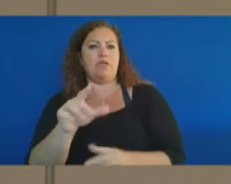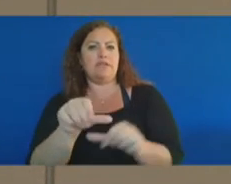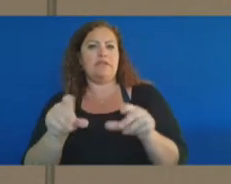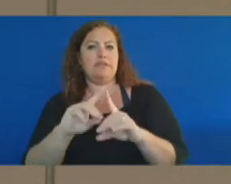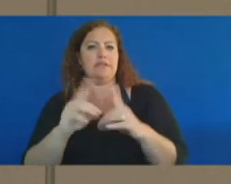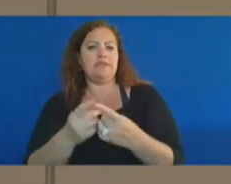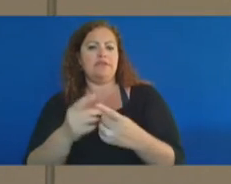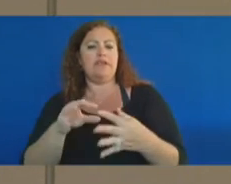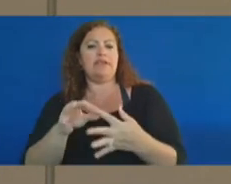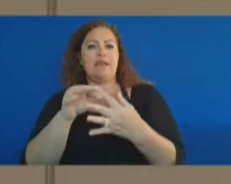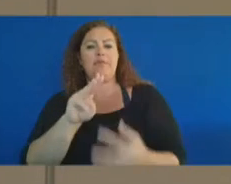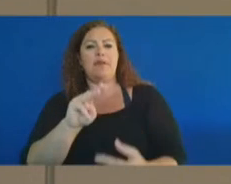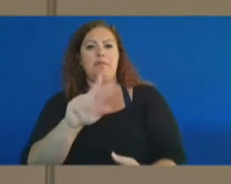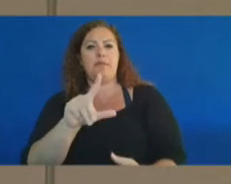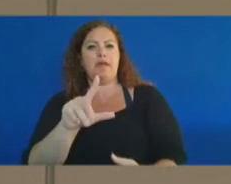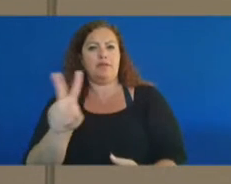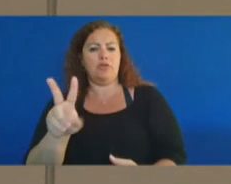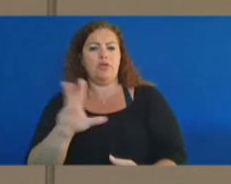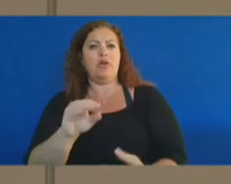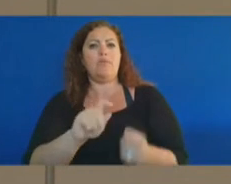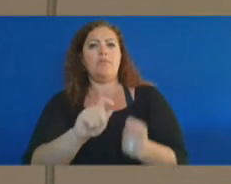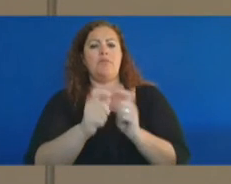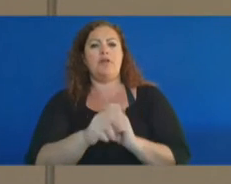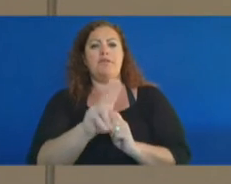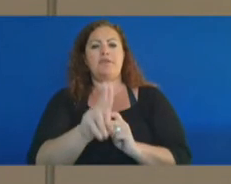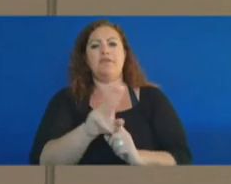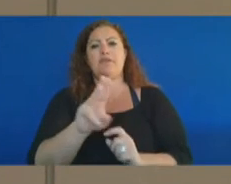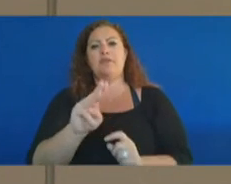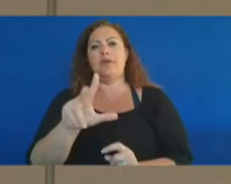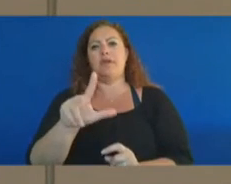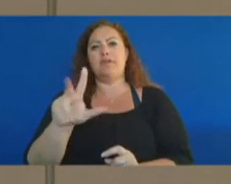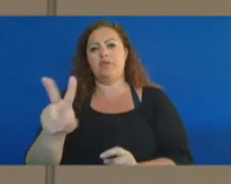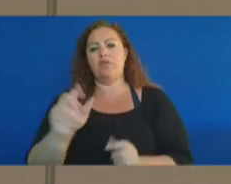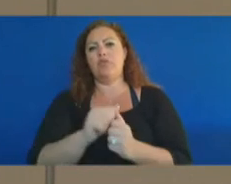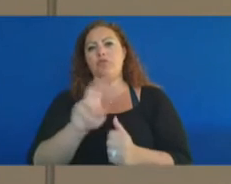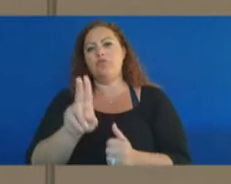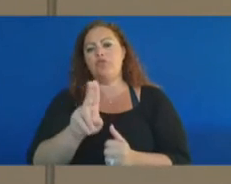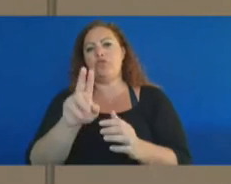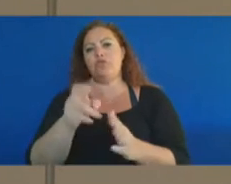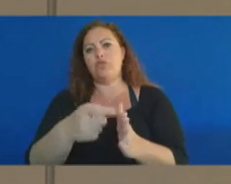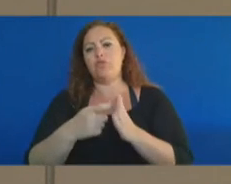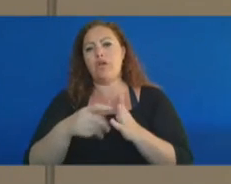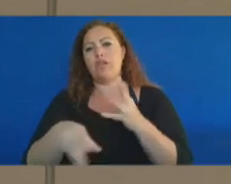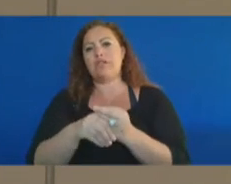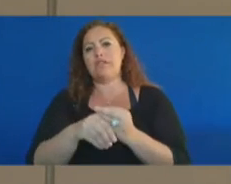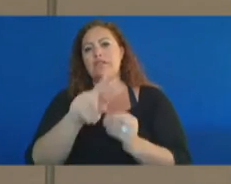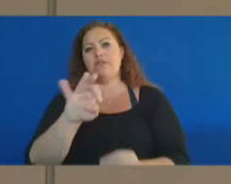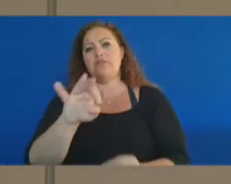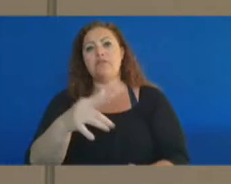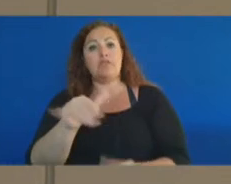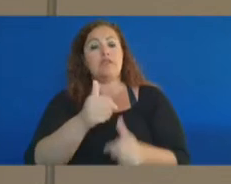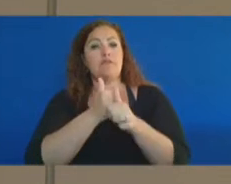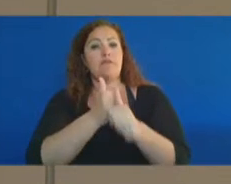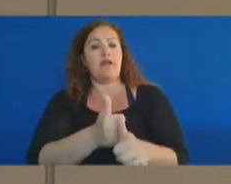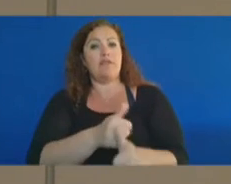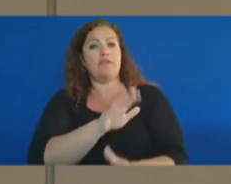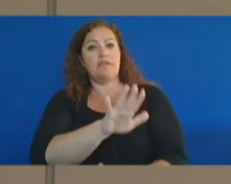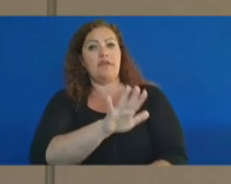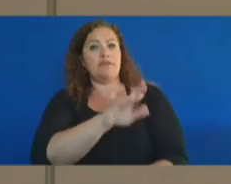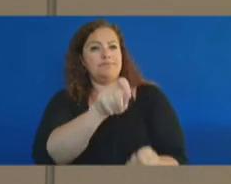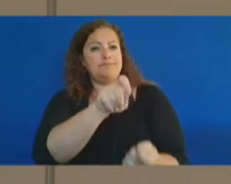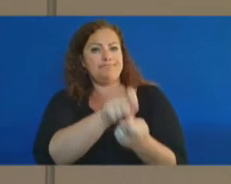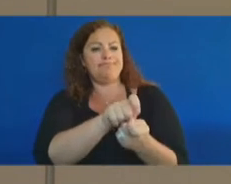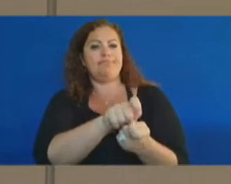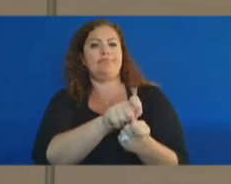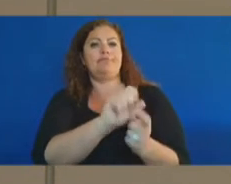it modifies the use of the ml2 zoning District as a use requiring a conditional zoning that complies with the prescribed conditions